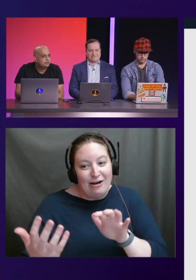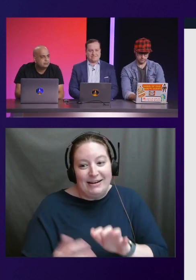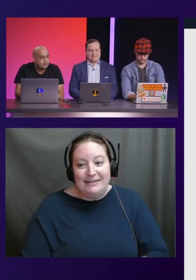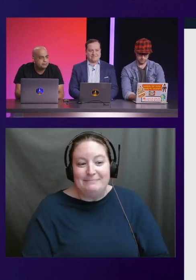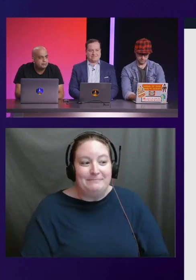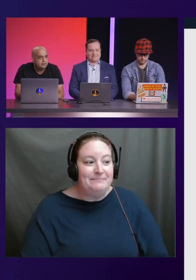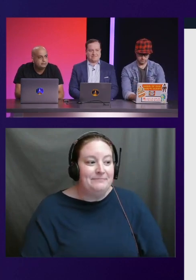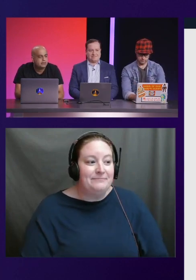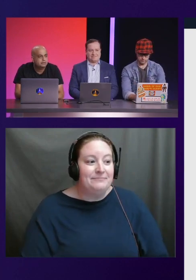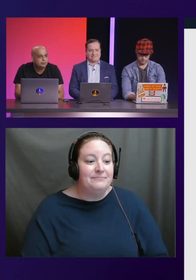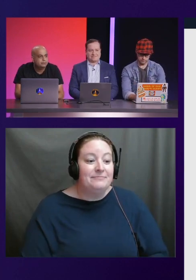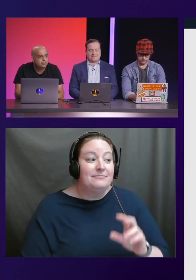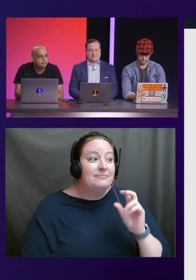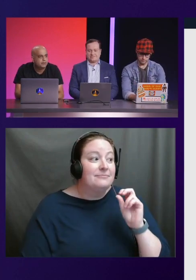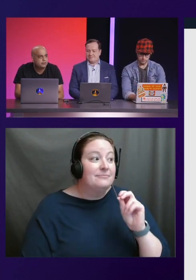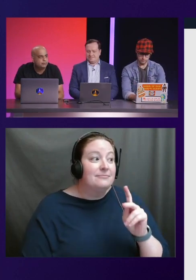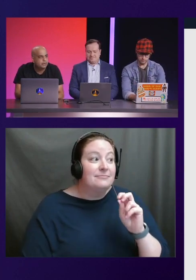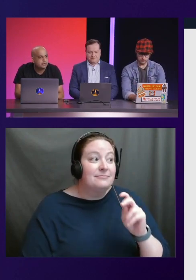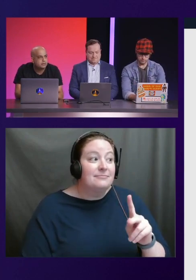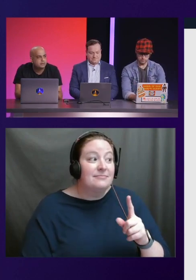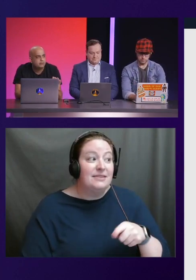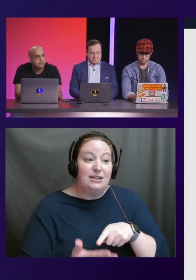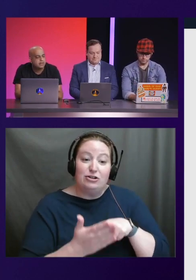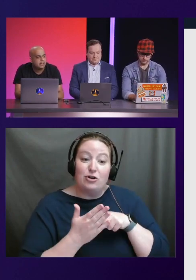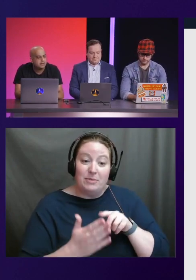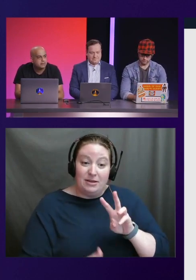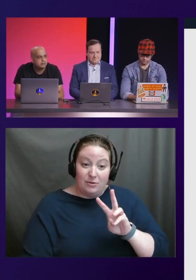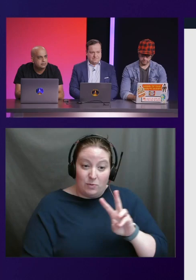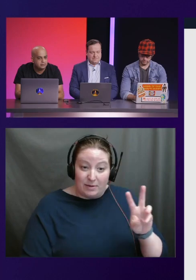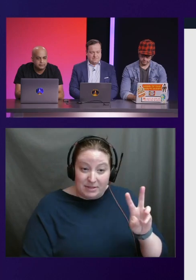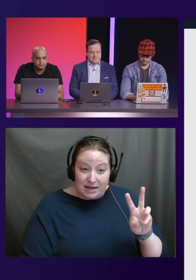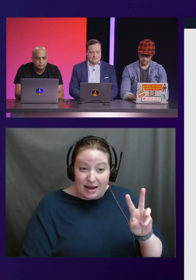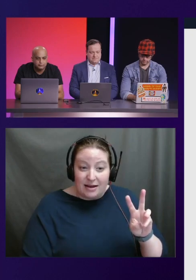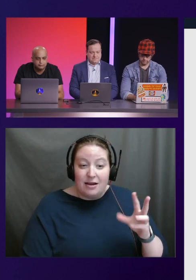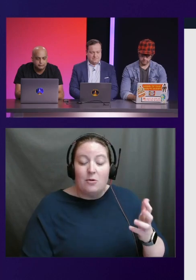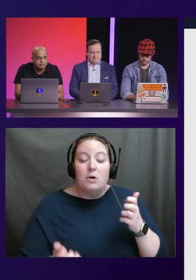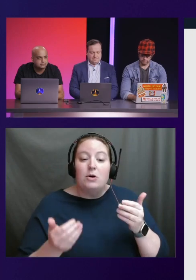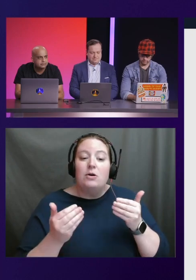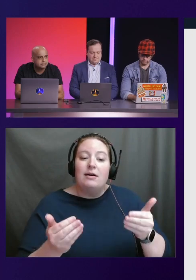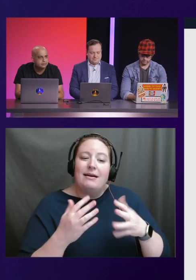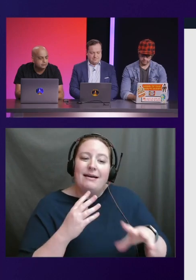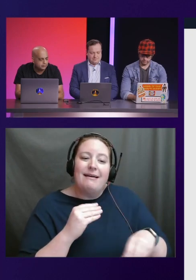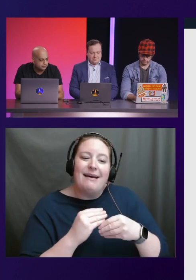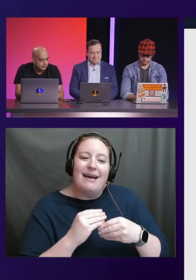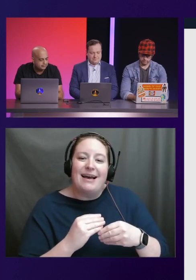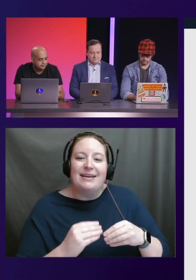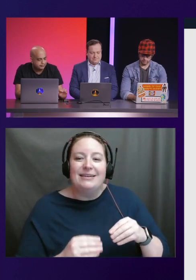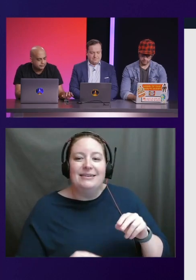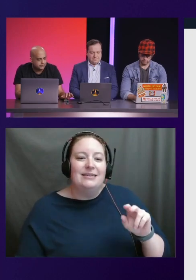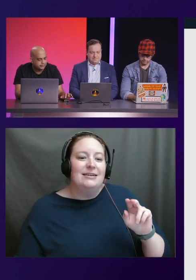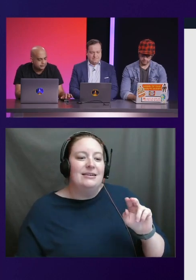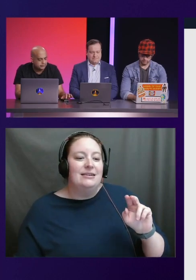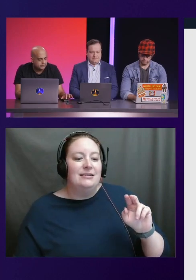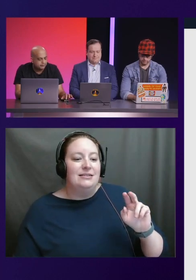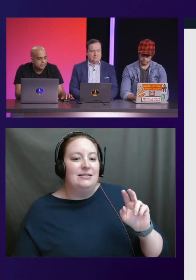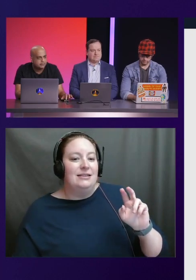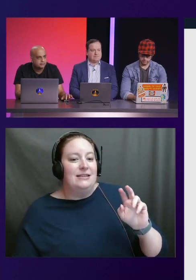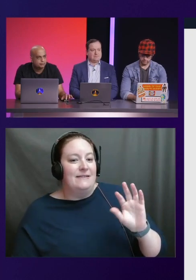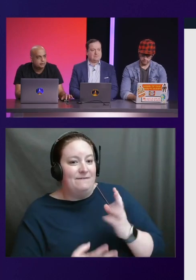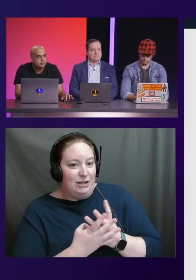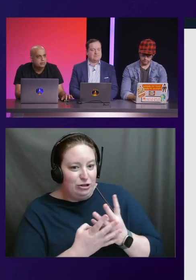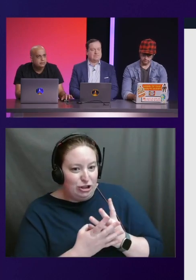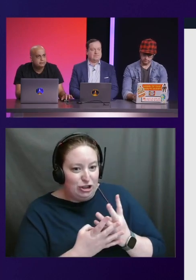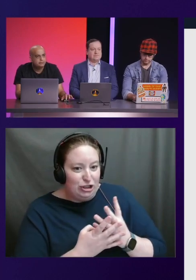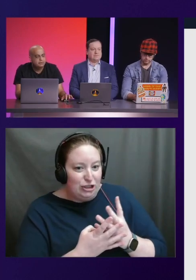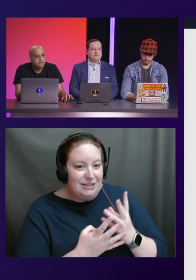So Leo's kind of showed me the website. We gotta go ahead and add our neutral filters in here and make this website and update it